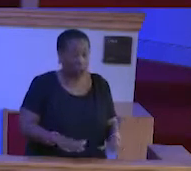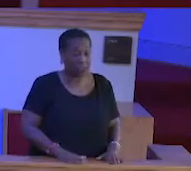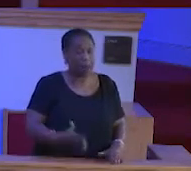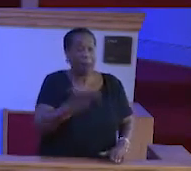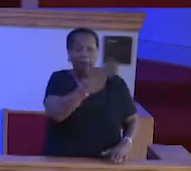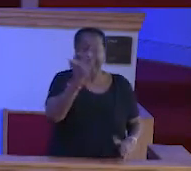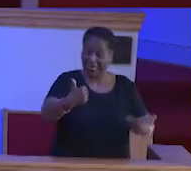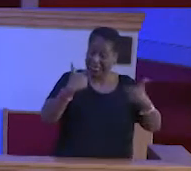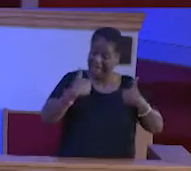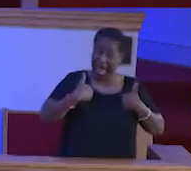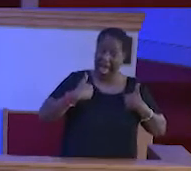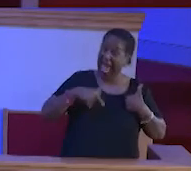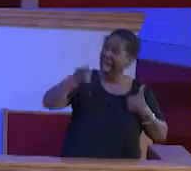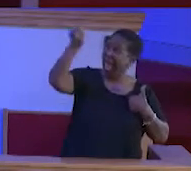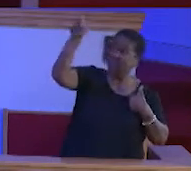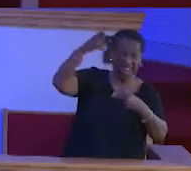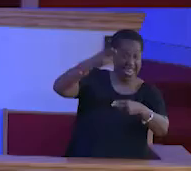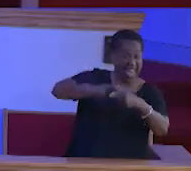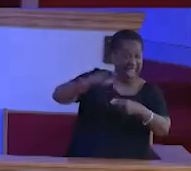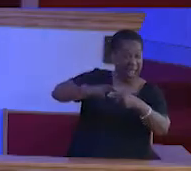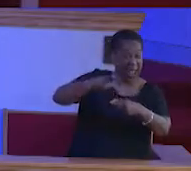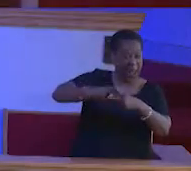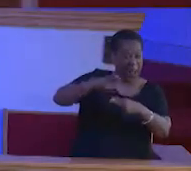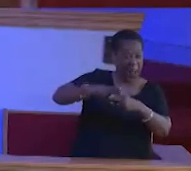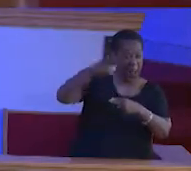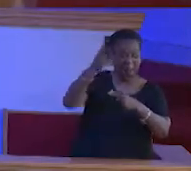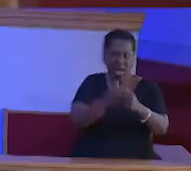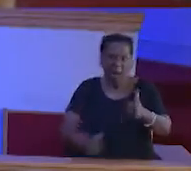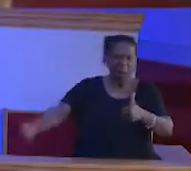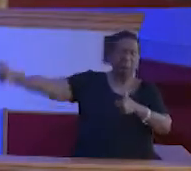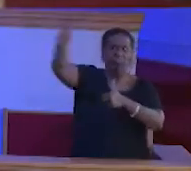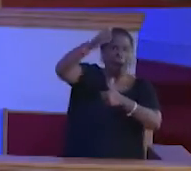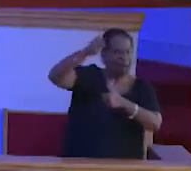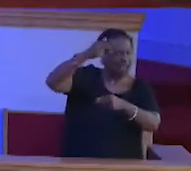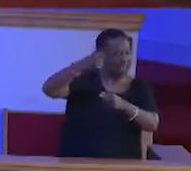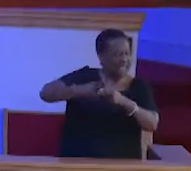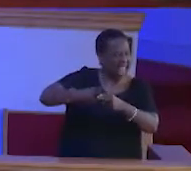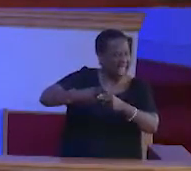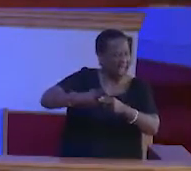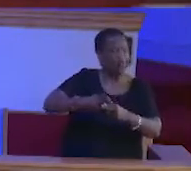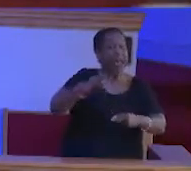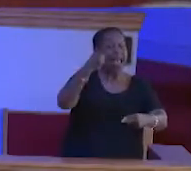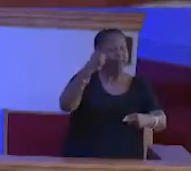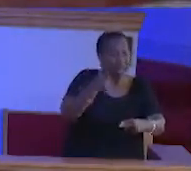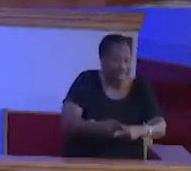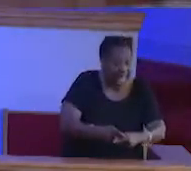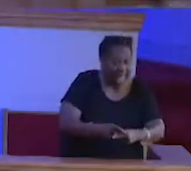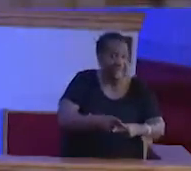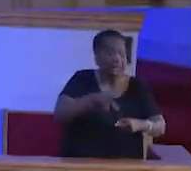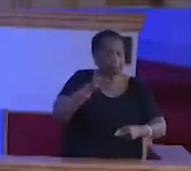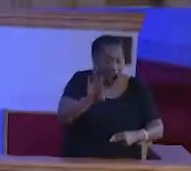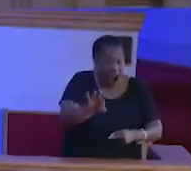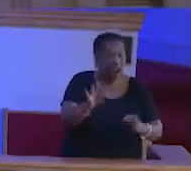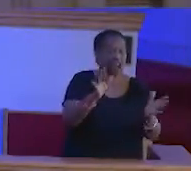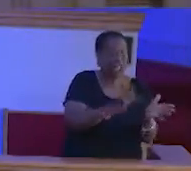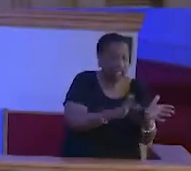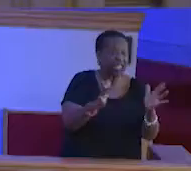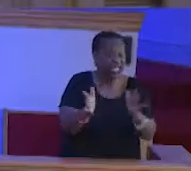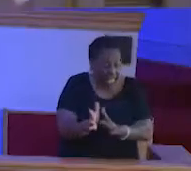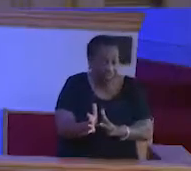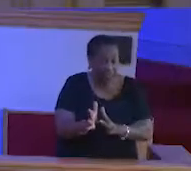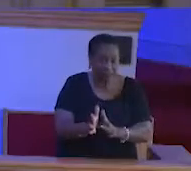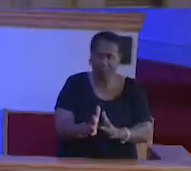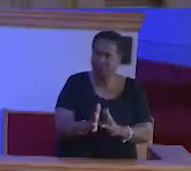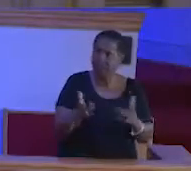because I've got a name that's above every name, in the name of Jesus. And